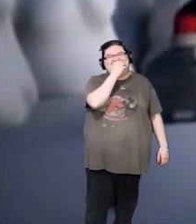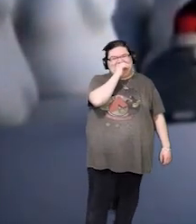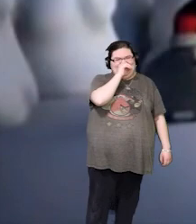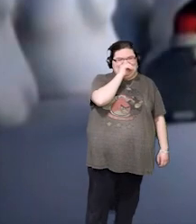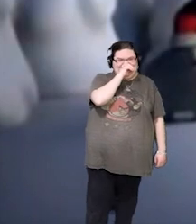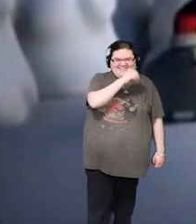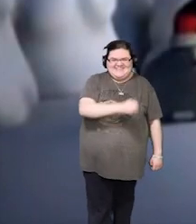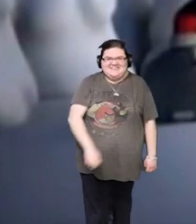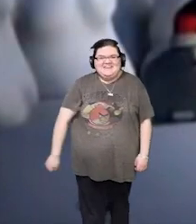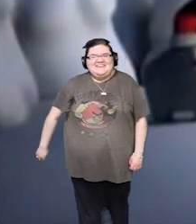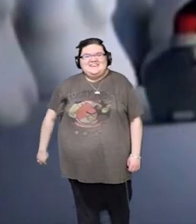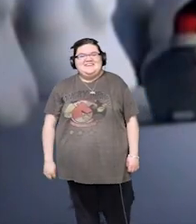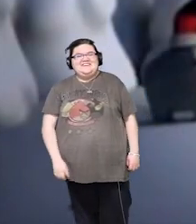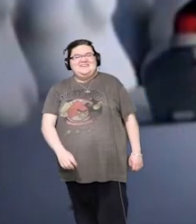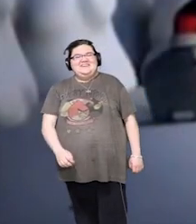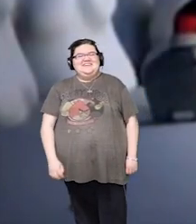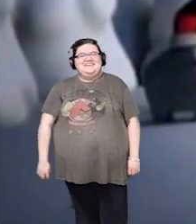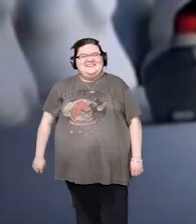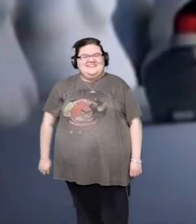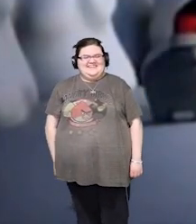Oh, I'm a child.